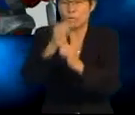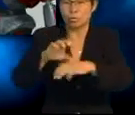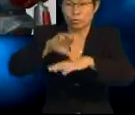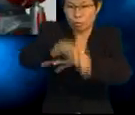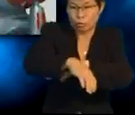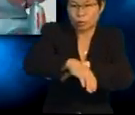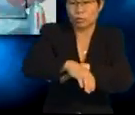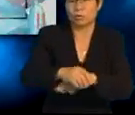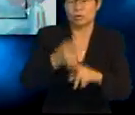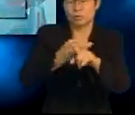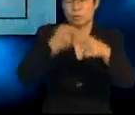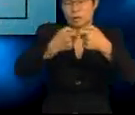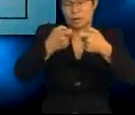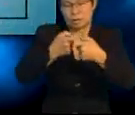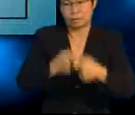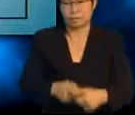source.